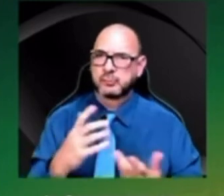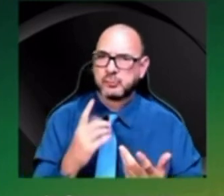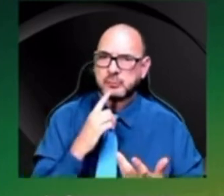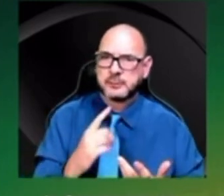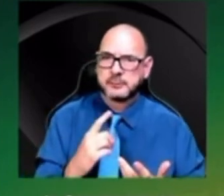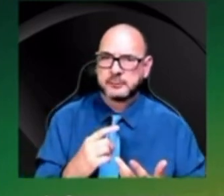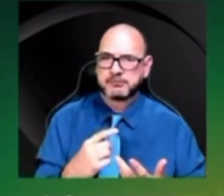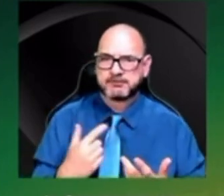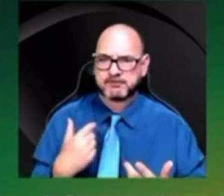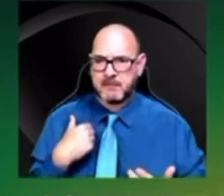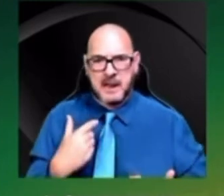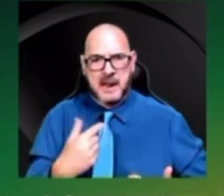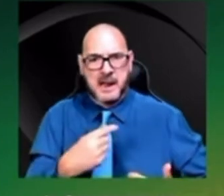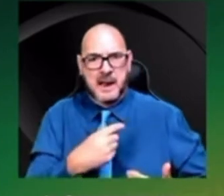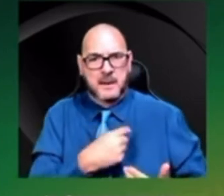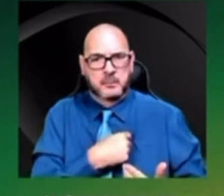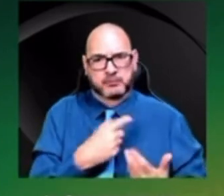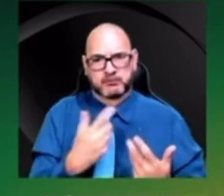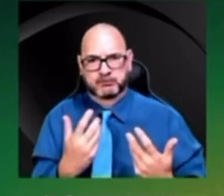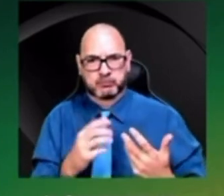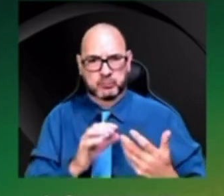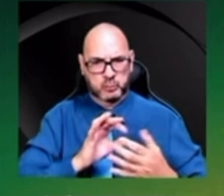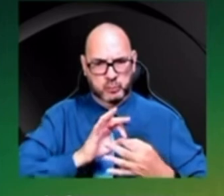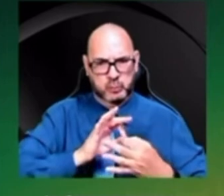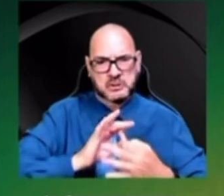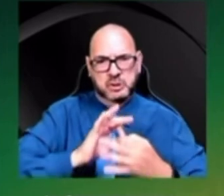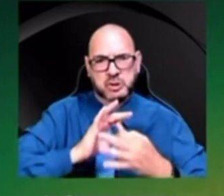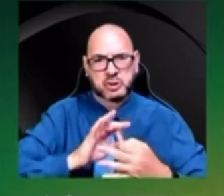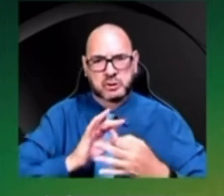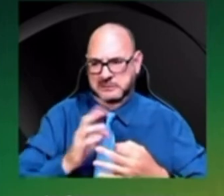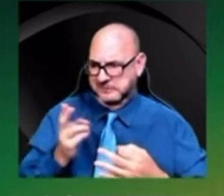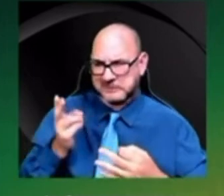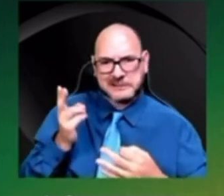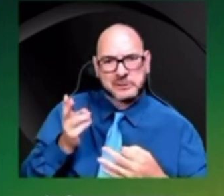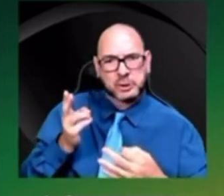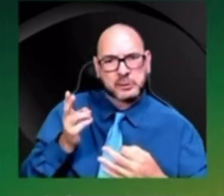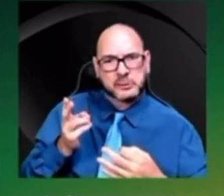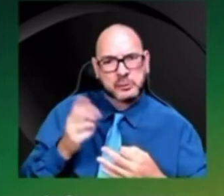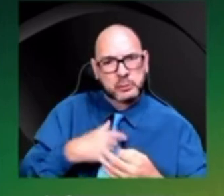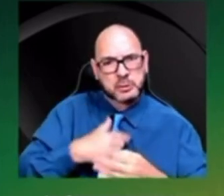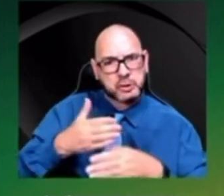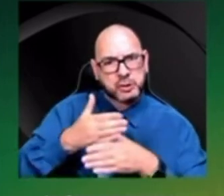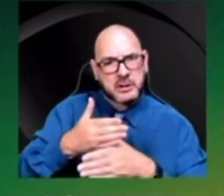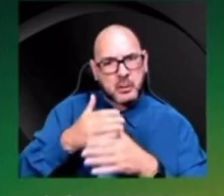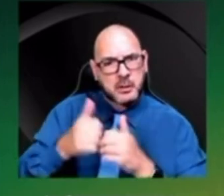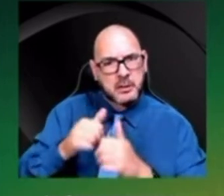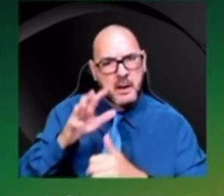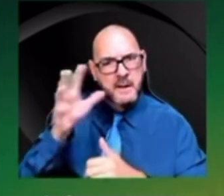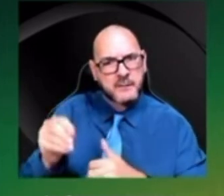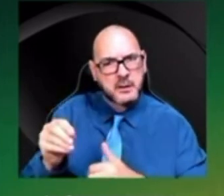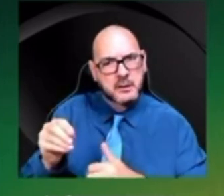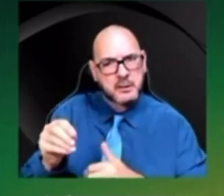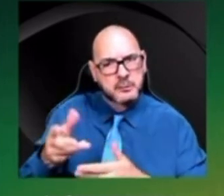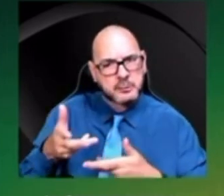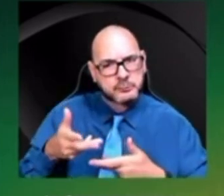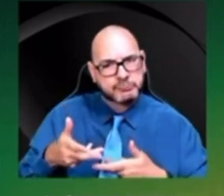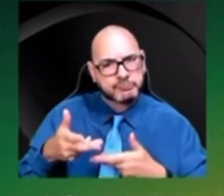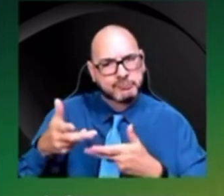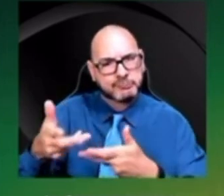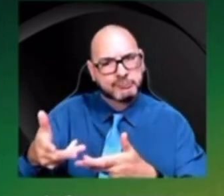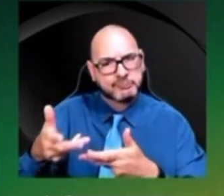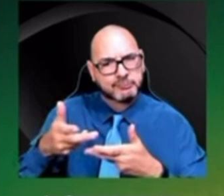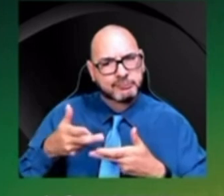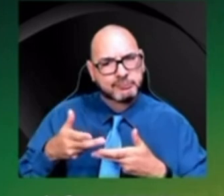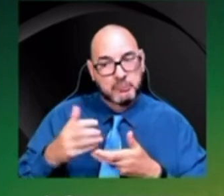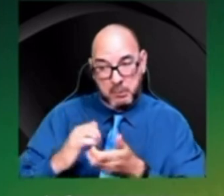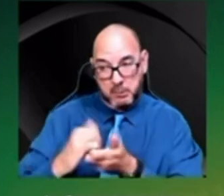U.S. support. "In other places on the continent, we see that there is a lag and that there are many who lag behind, and we must be clear